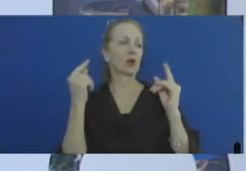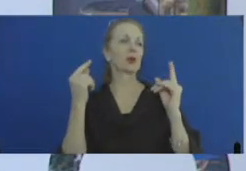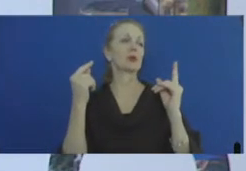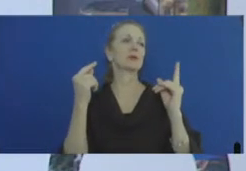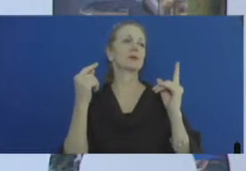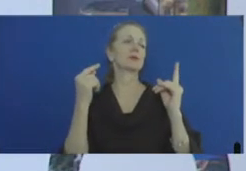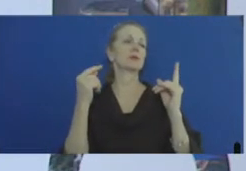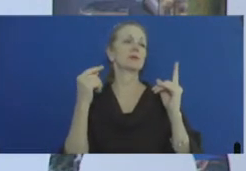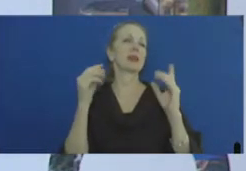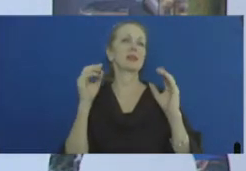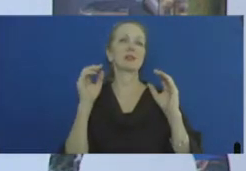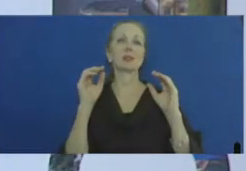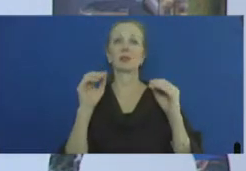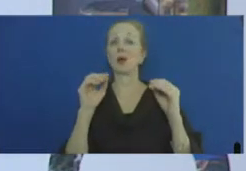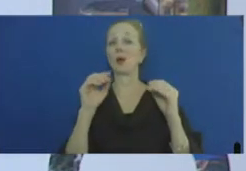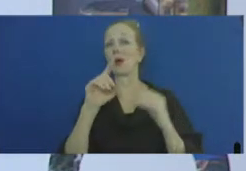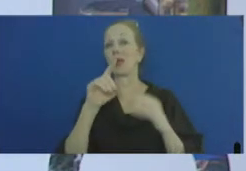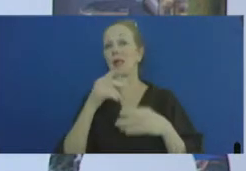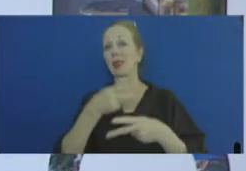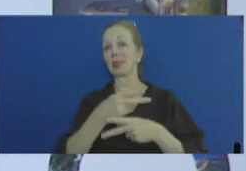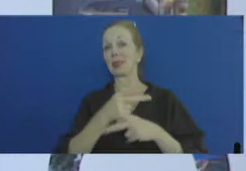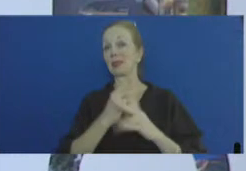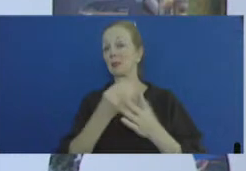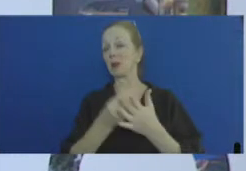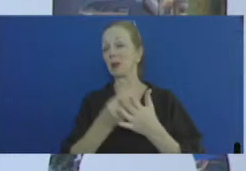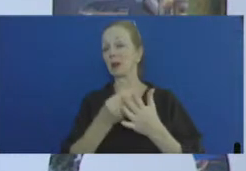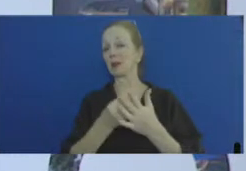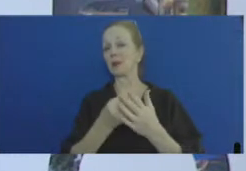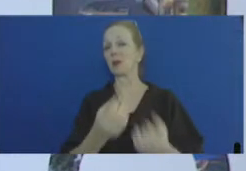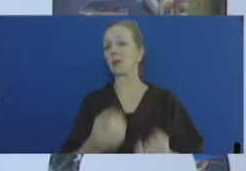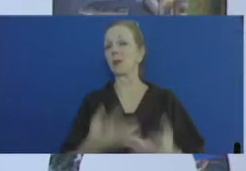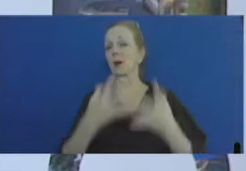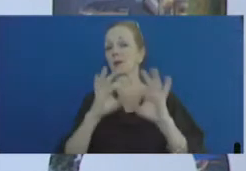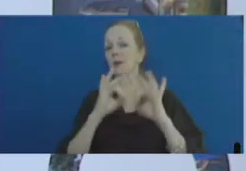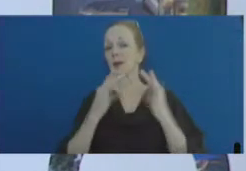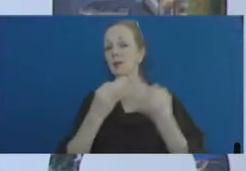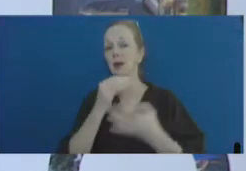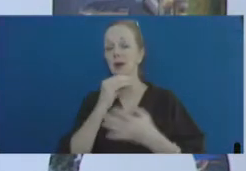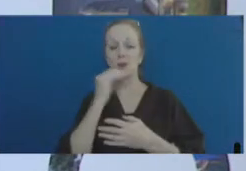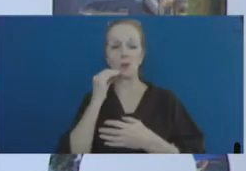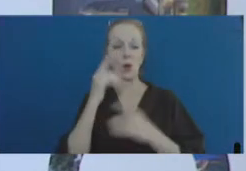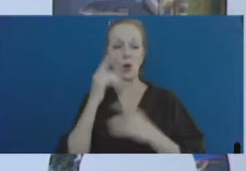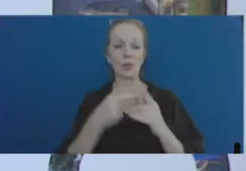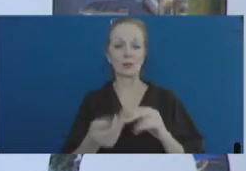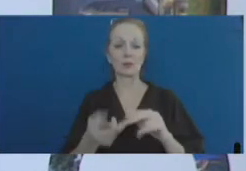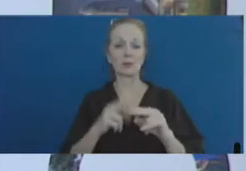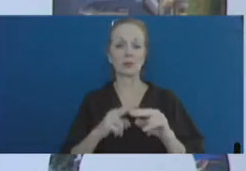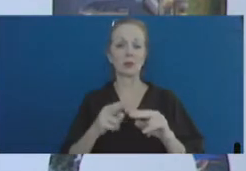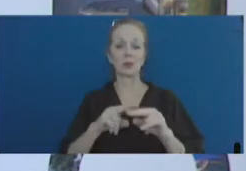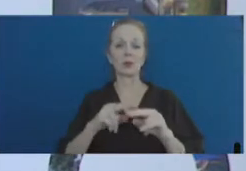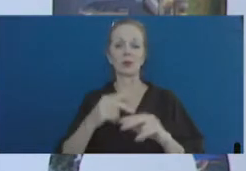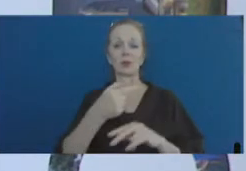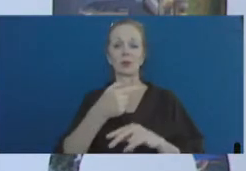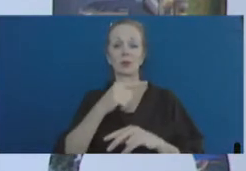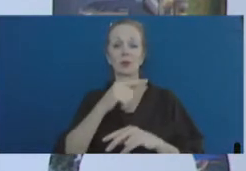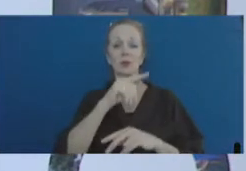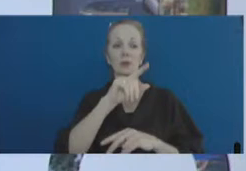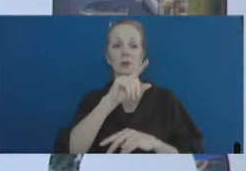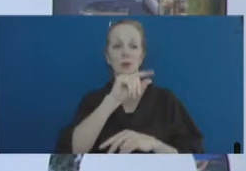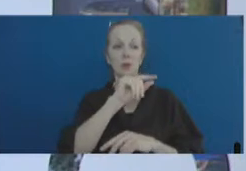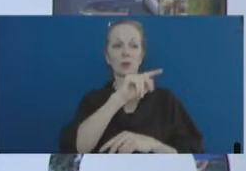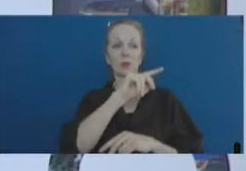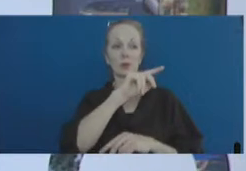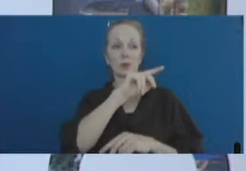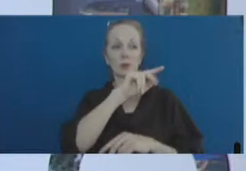no lending for multifamily. So, I mean, we'll probably have another spike in 2024 because you're going to have a lag, you know, but then it's going to come